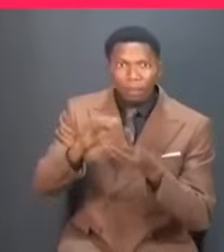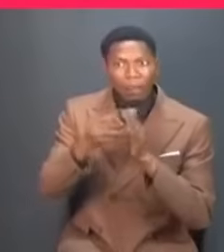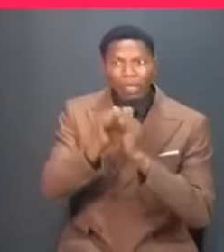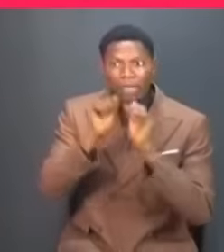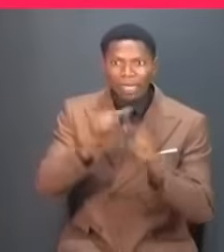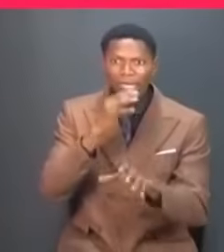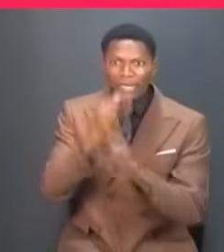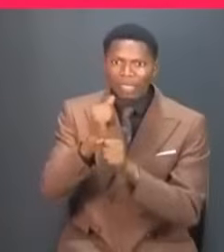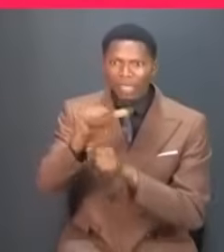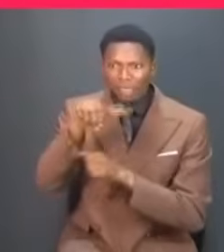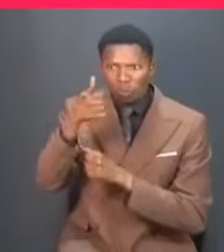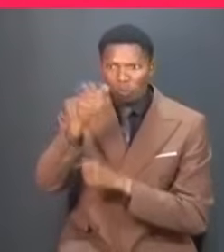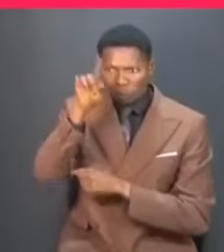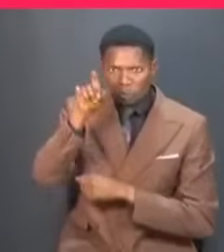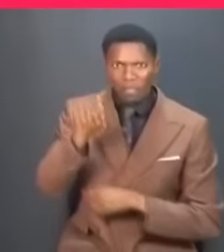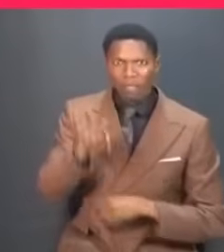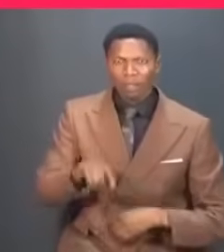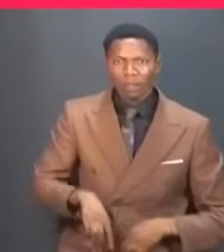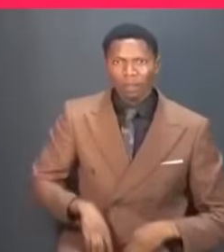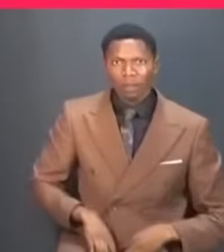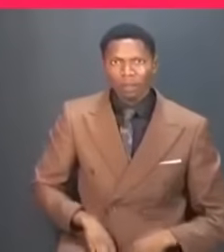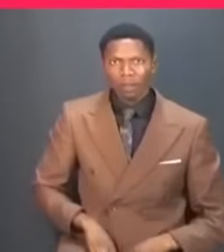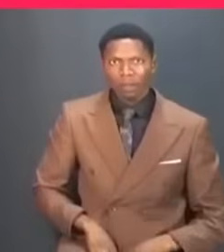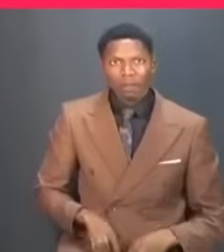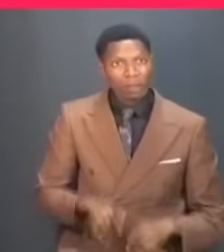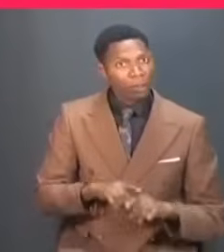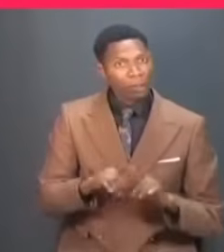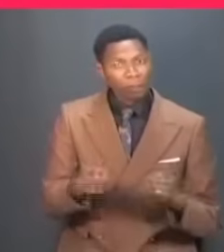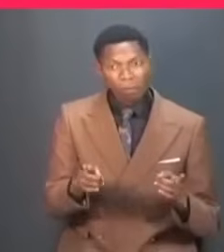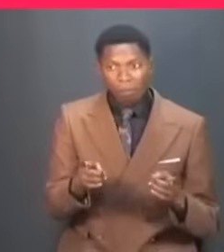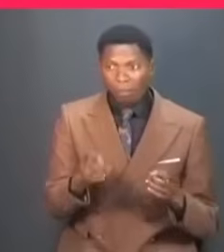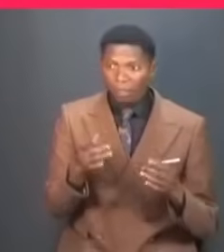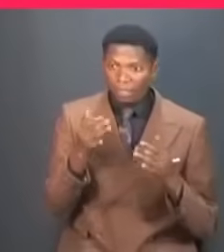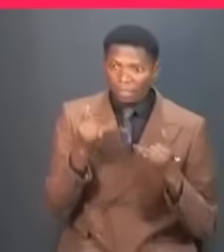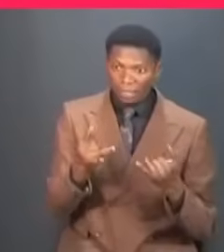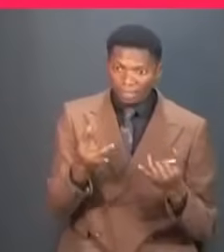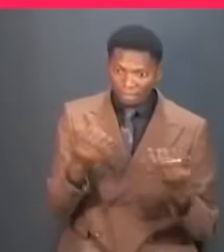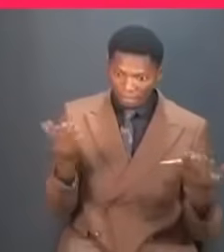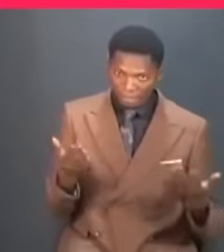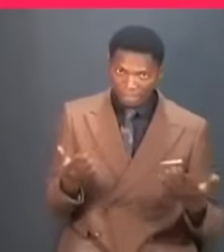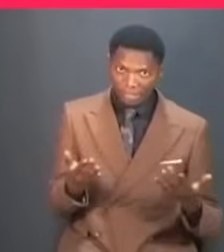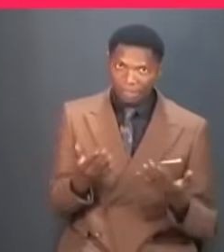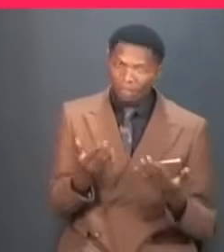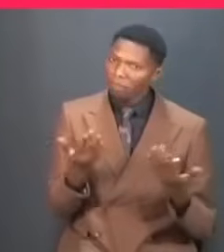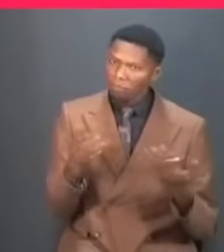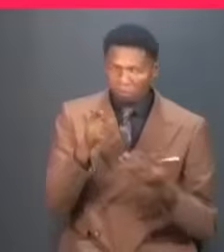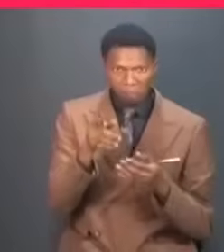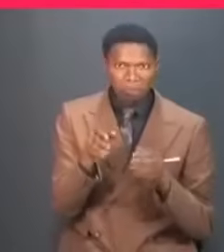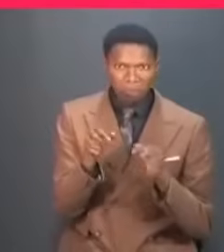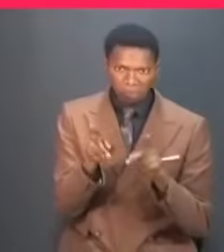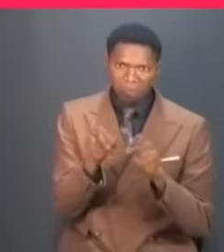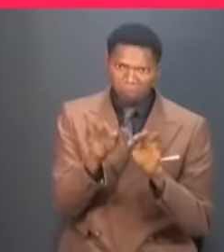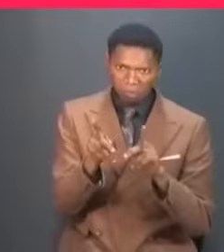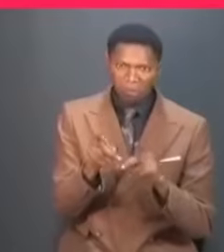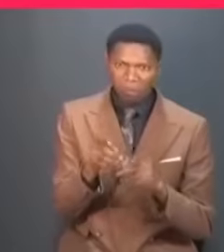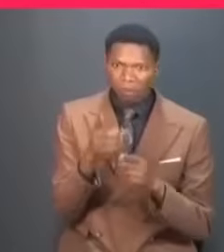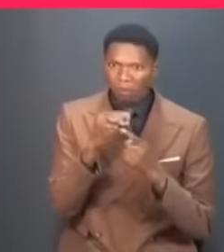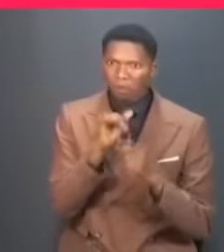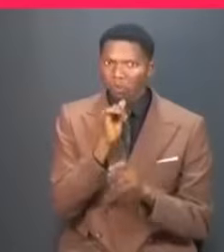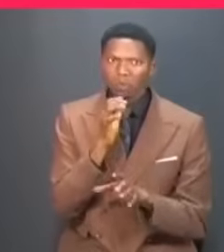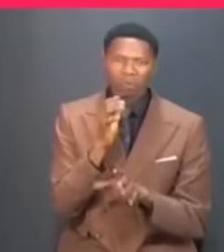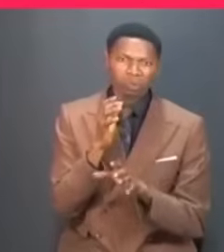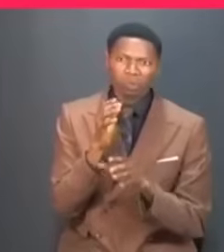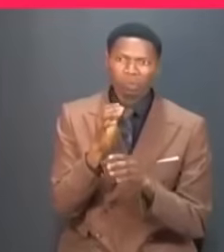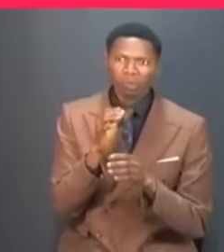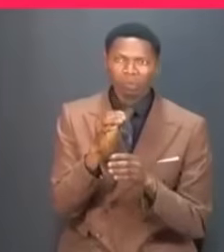another supplementary. But here we are now. You are permitted because you haven't exhausted your three